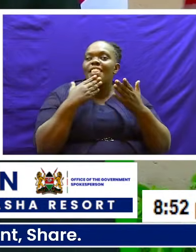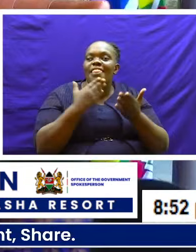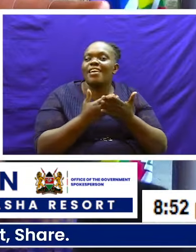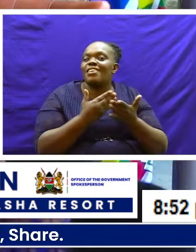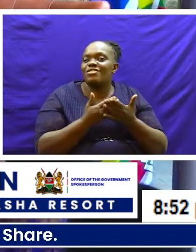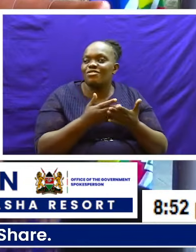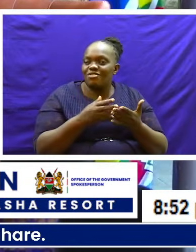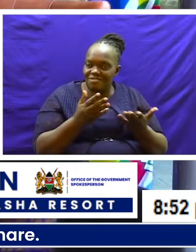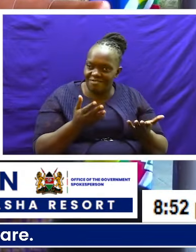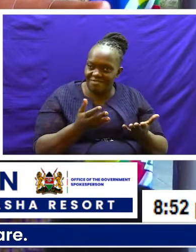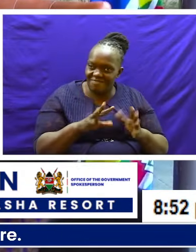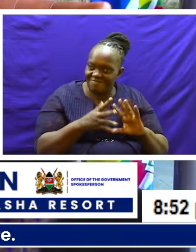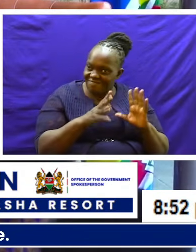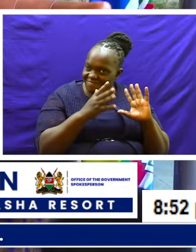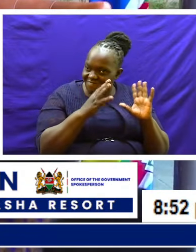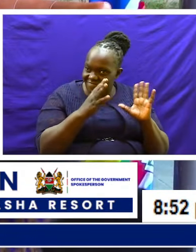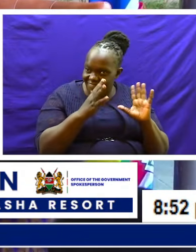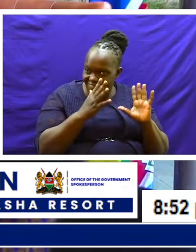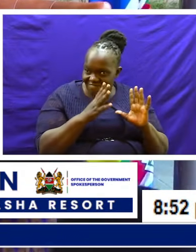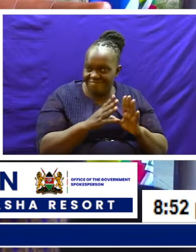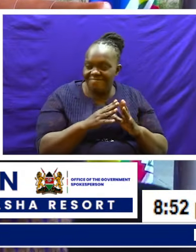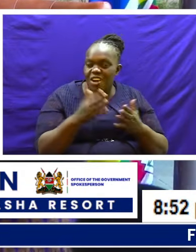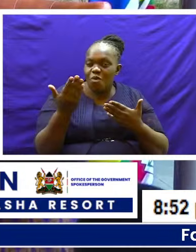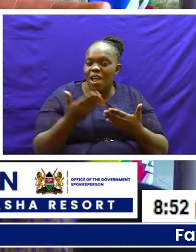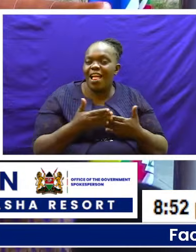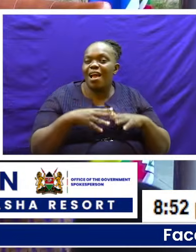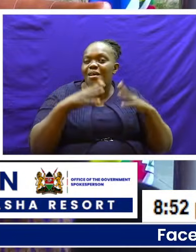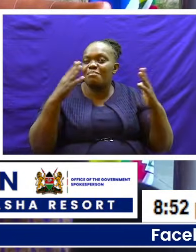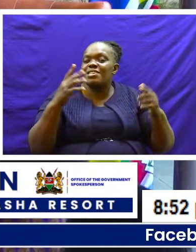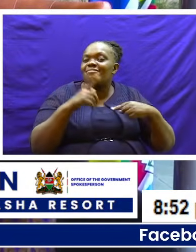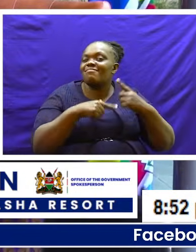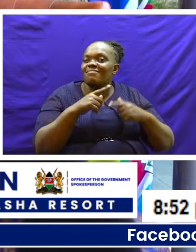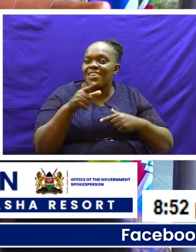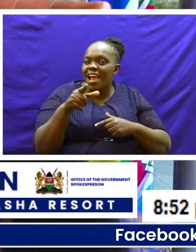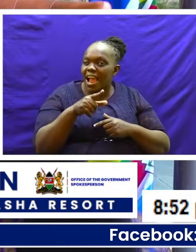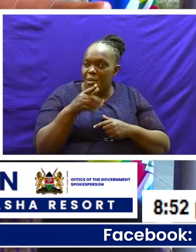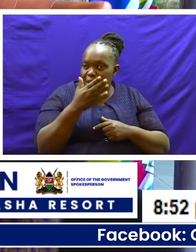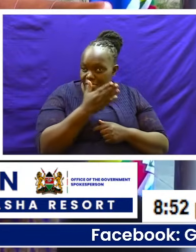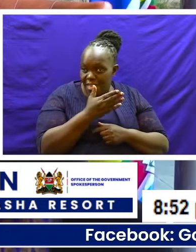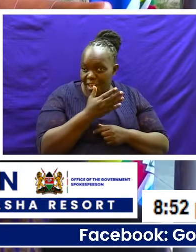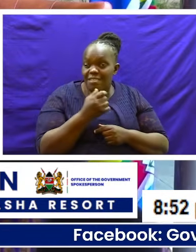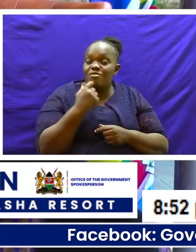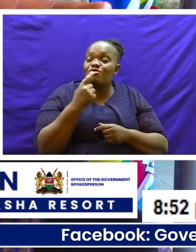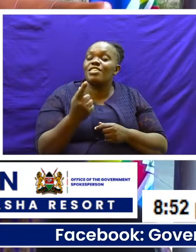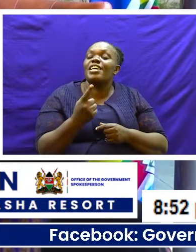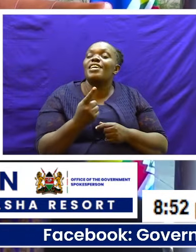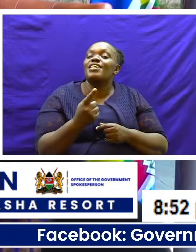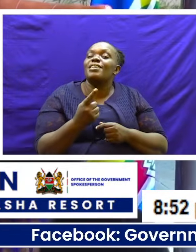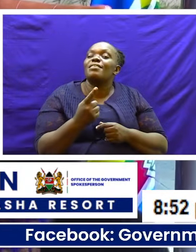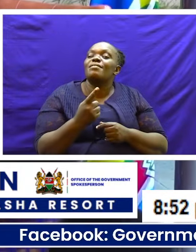much, Daktari. Asante sana, asante sana. Angalia ile kamera hapo. Tuseme,